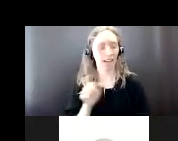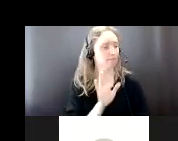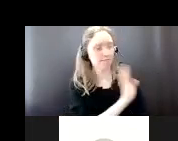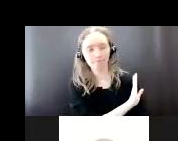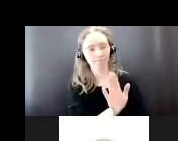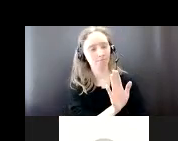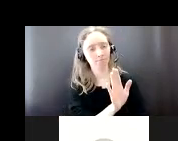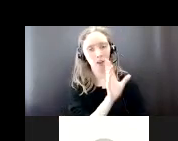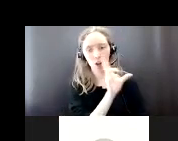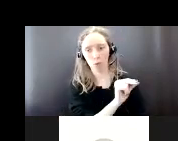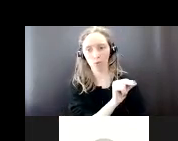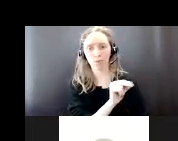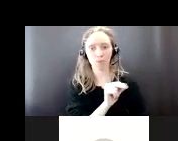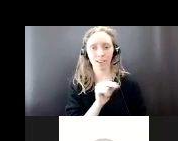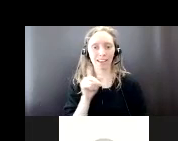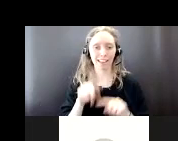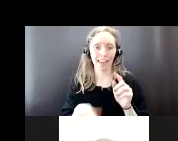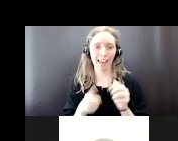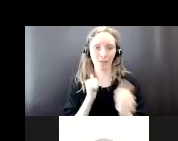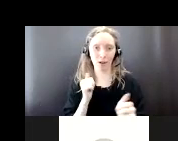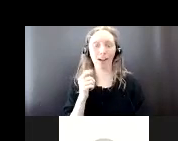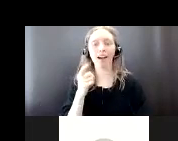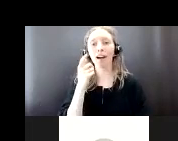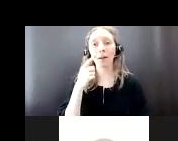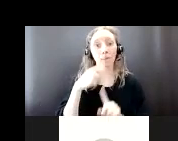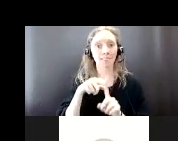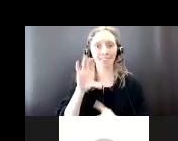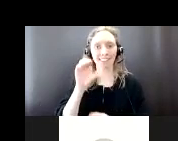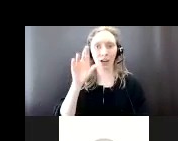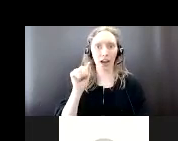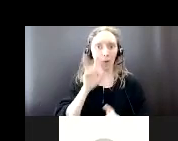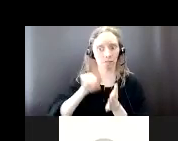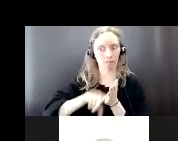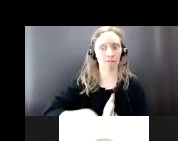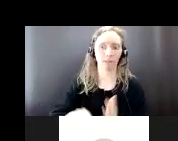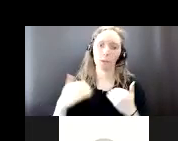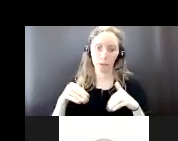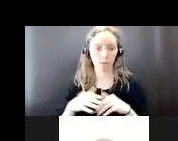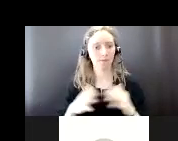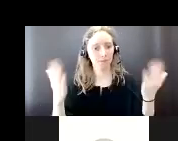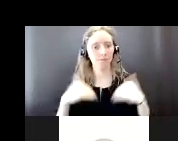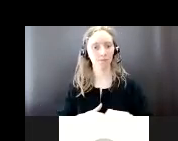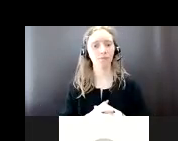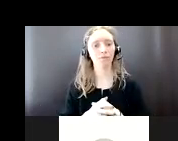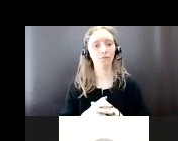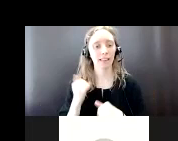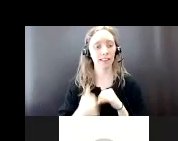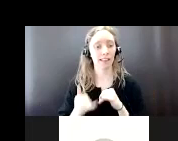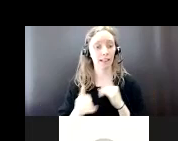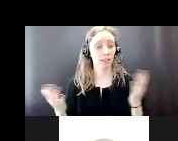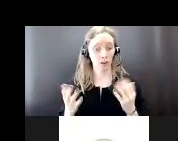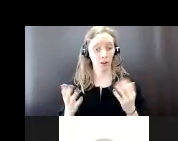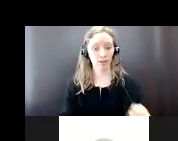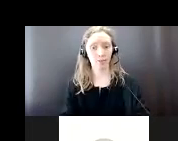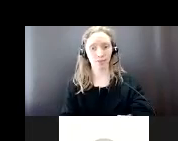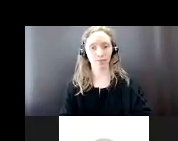scoop. I say to you, I've got this hot scoop, hot tip by this company. Am I sharing